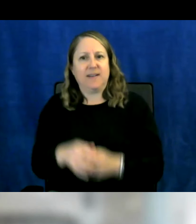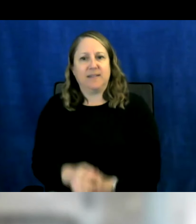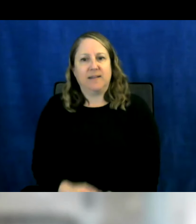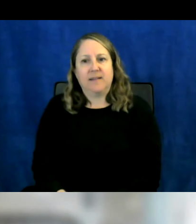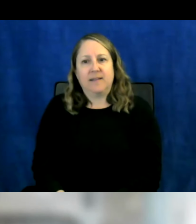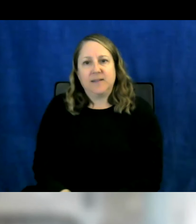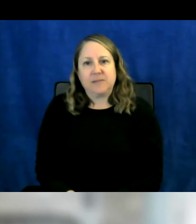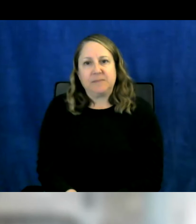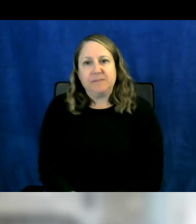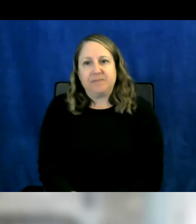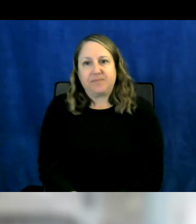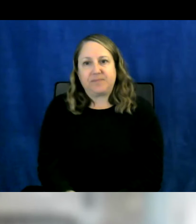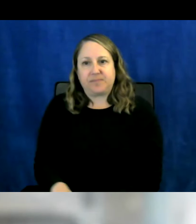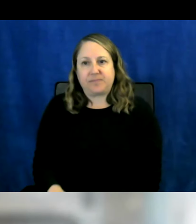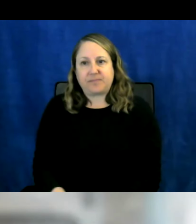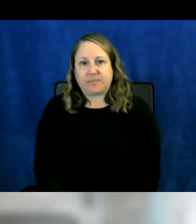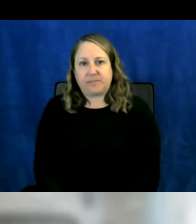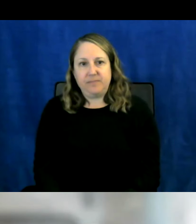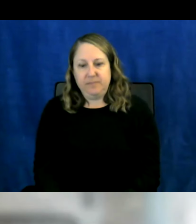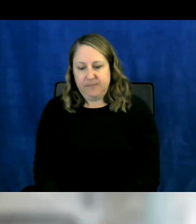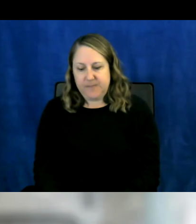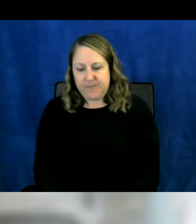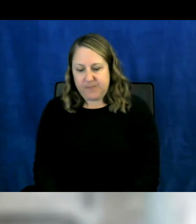Oh, here we go. Thank you.